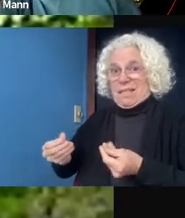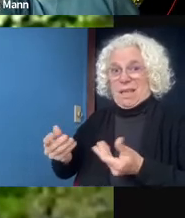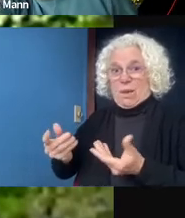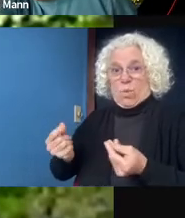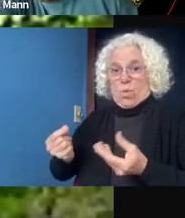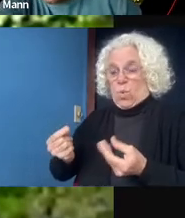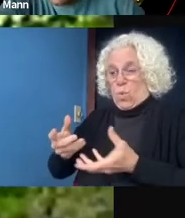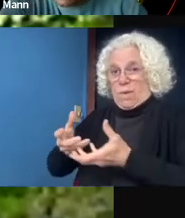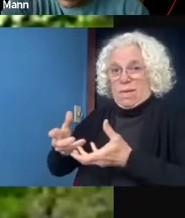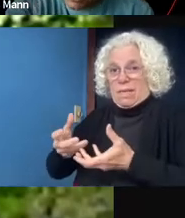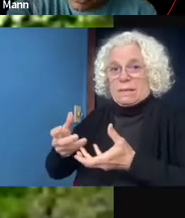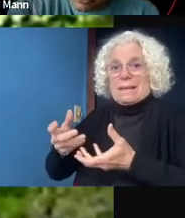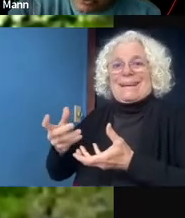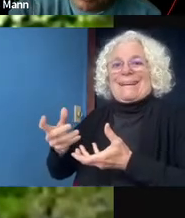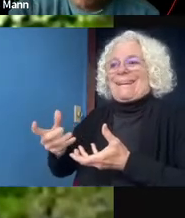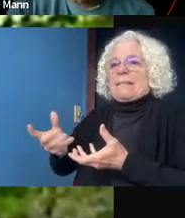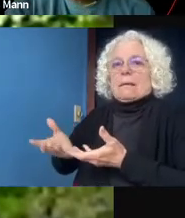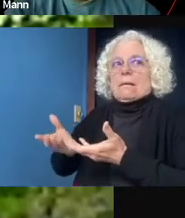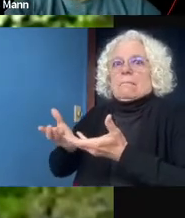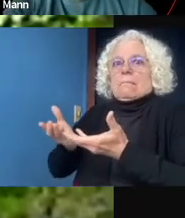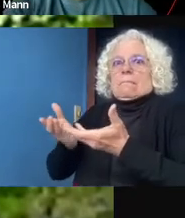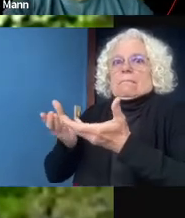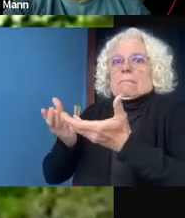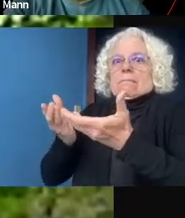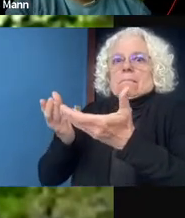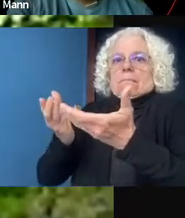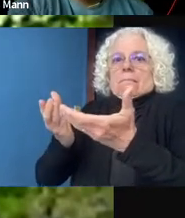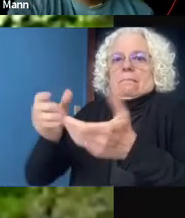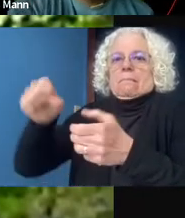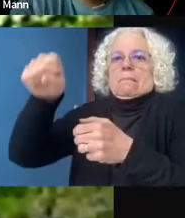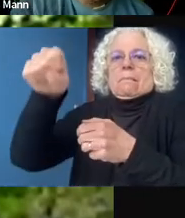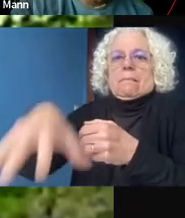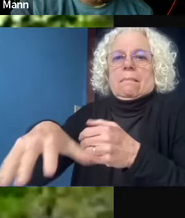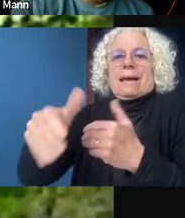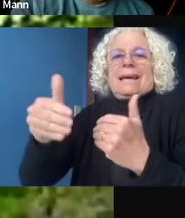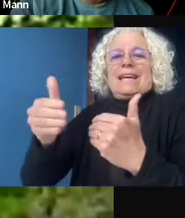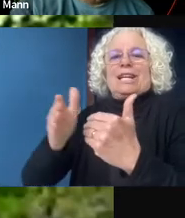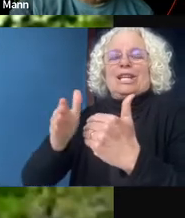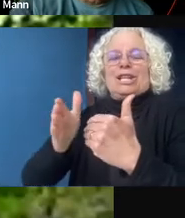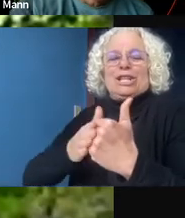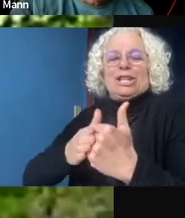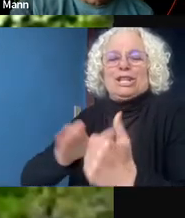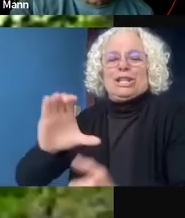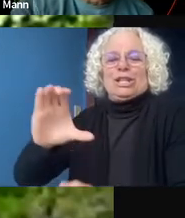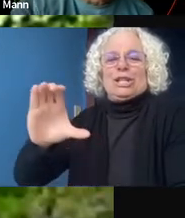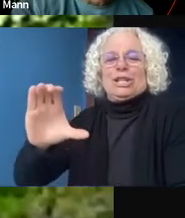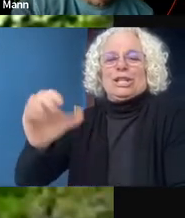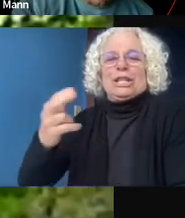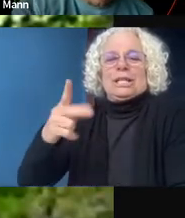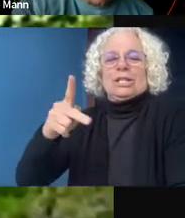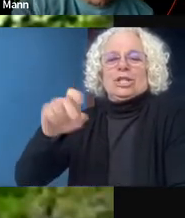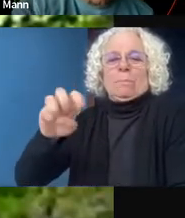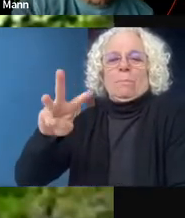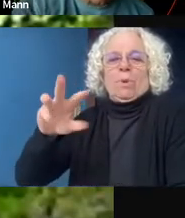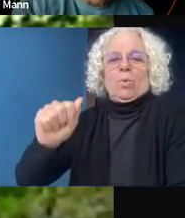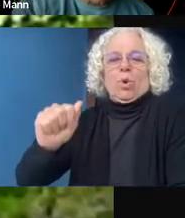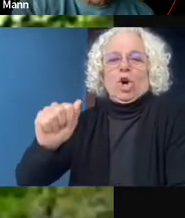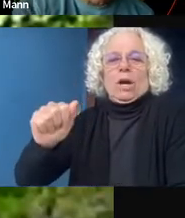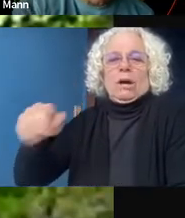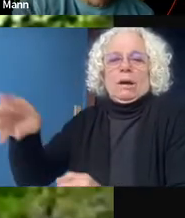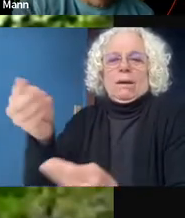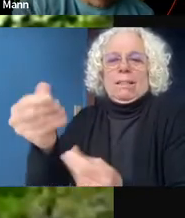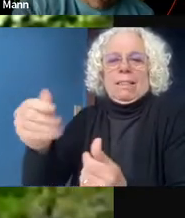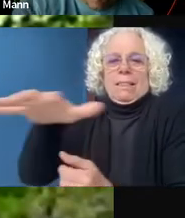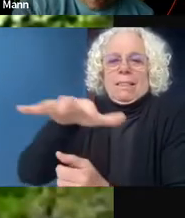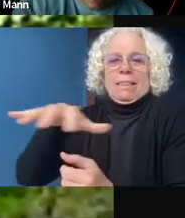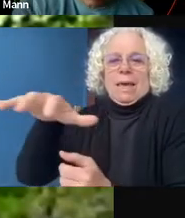to Canada and dumped it across the street from the Chippewa Reservation, who now exhibits the same health ailments and